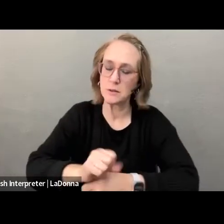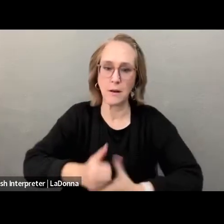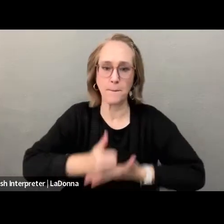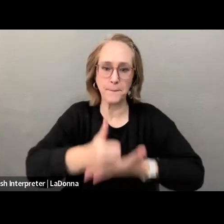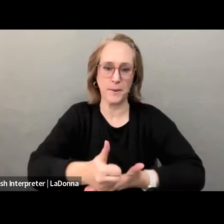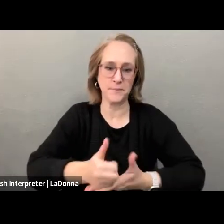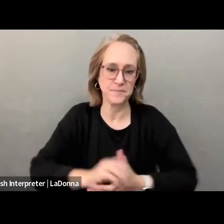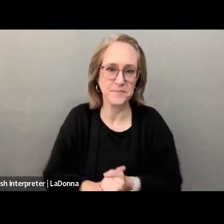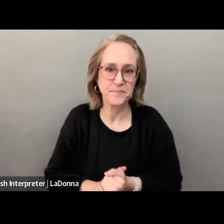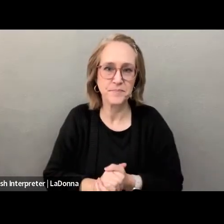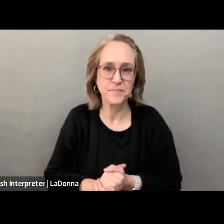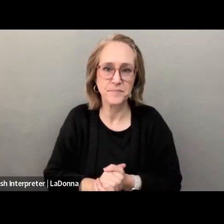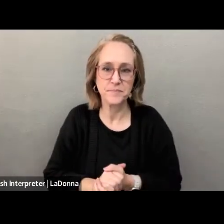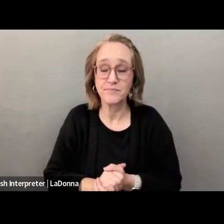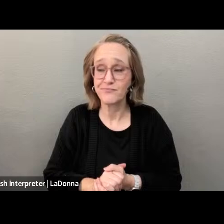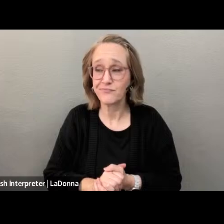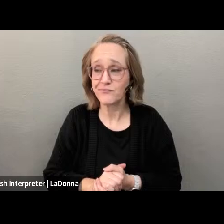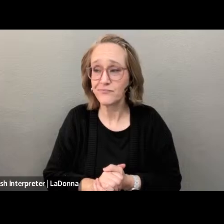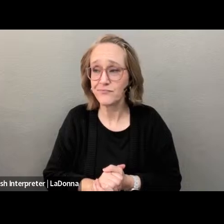we owe it to Aloha to